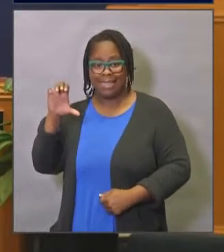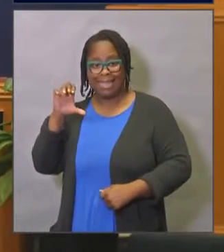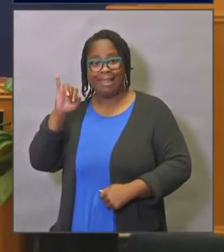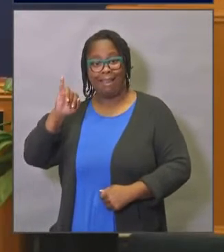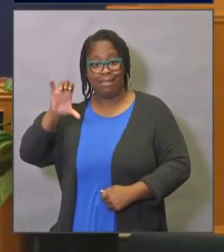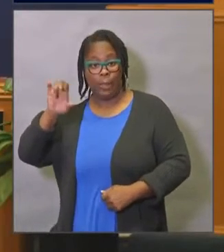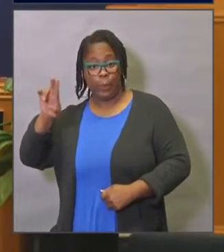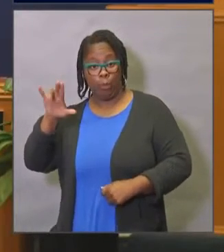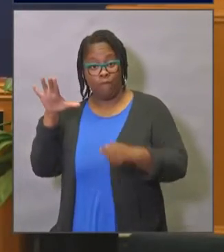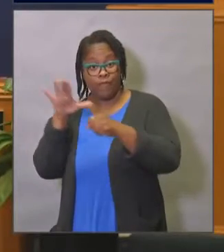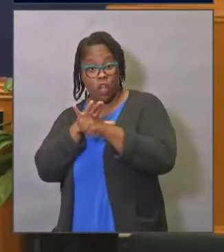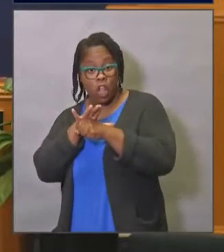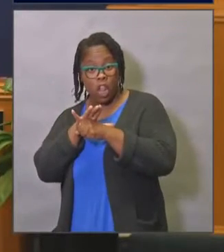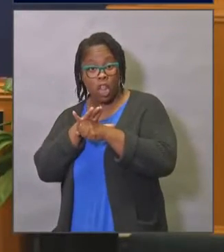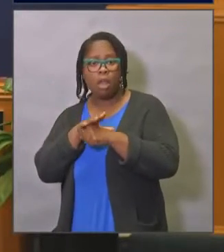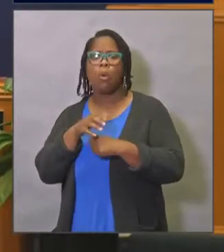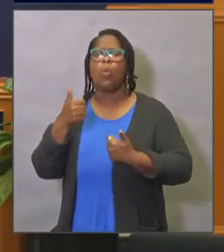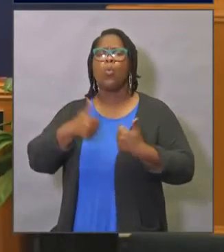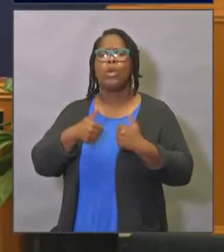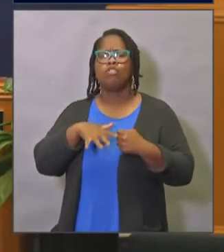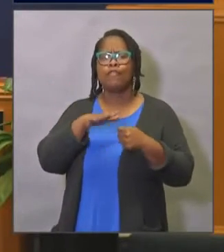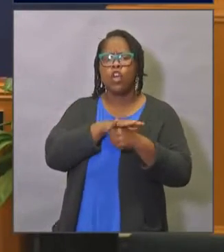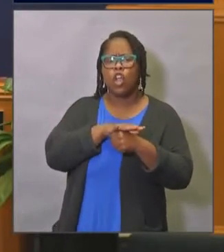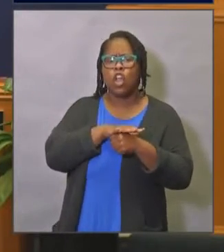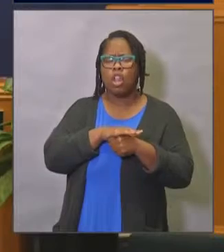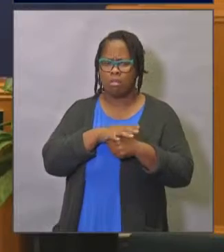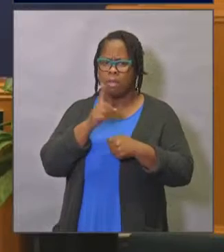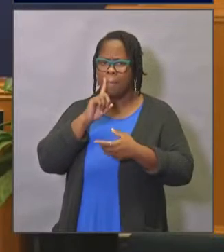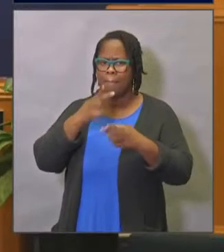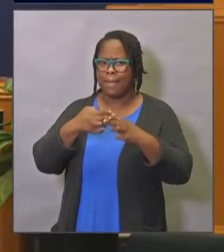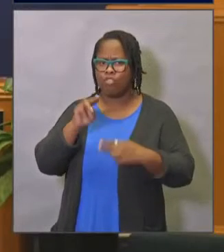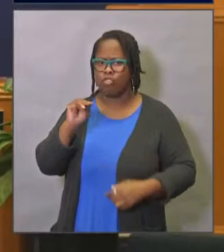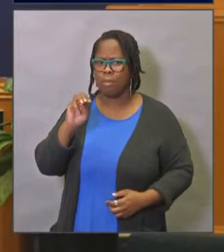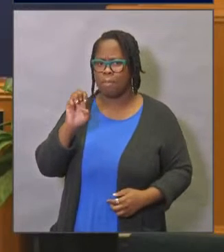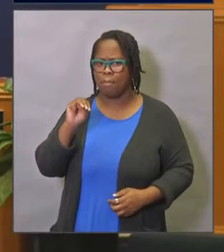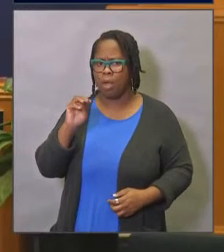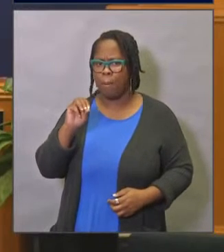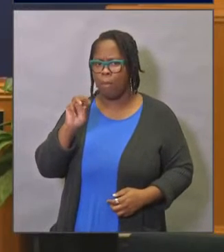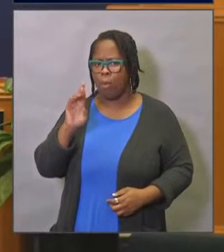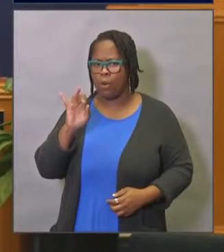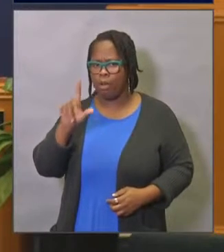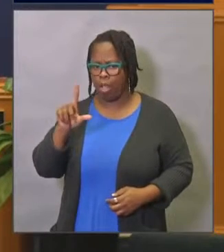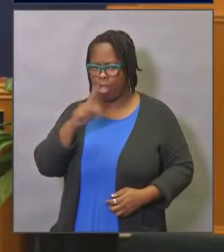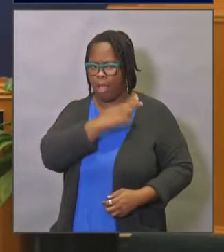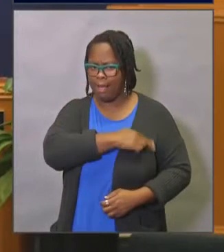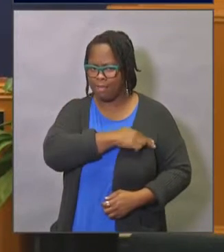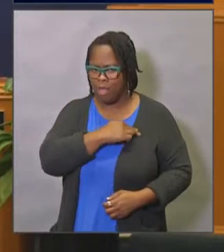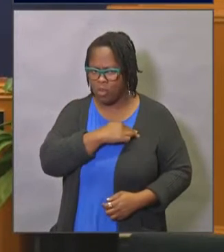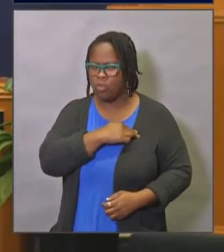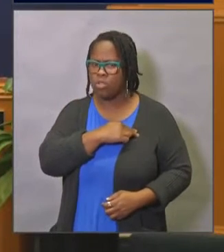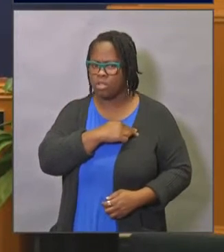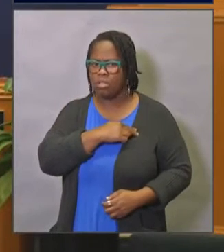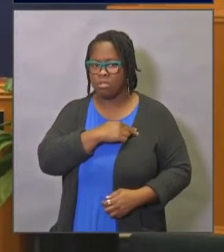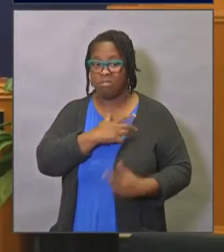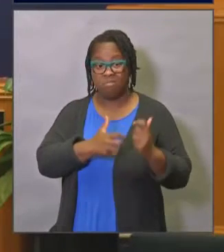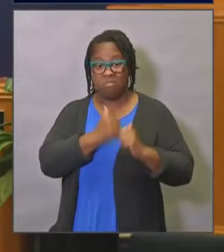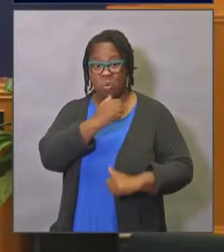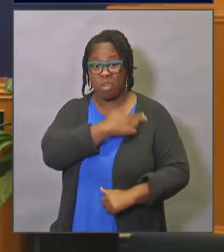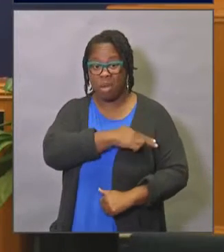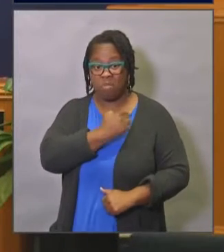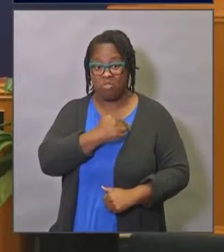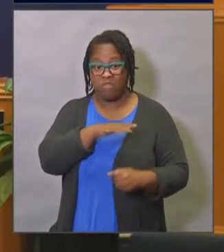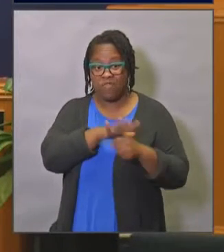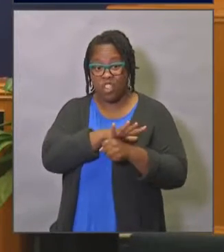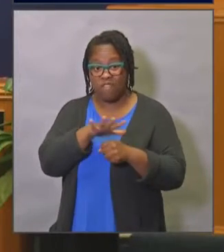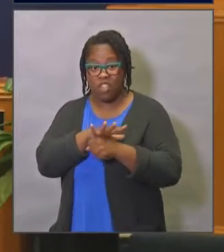whether others might be full? I think White Memorial was mentioned at the SUPS meeting yesterday, or is it that most hospitals are full depending